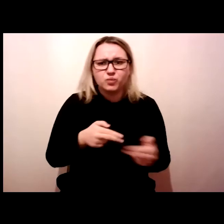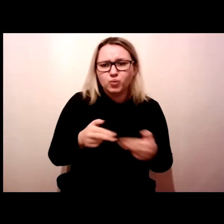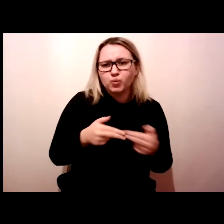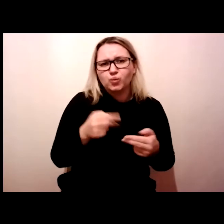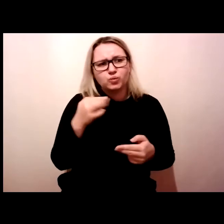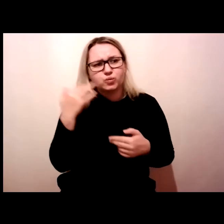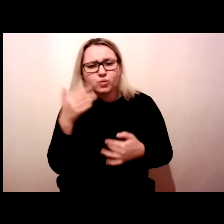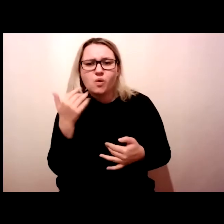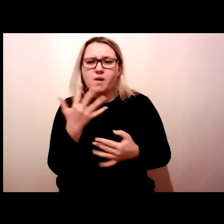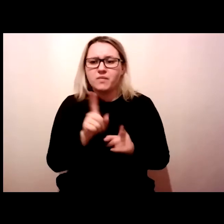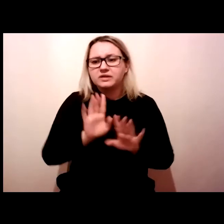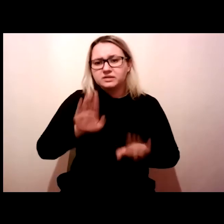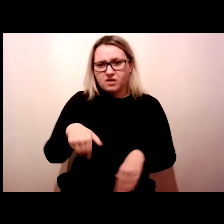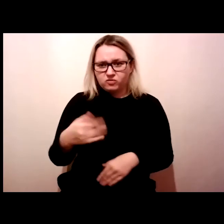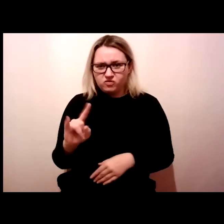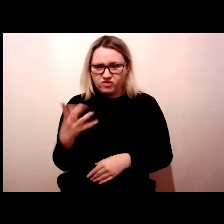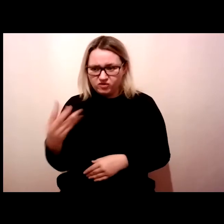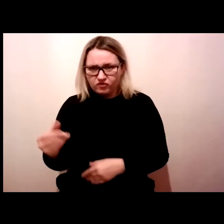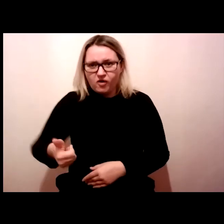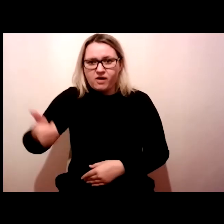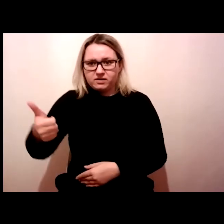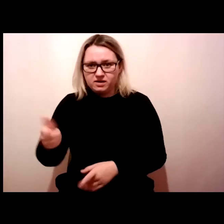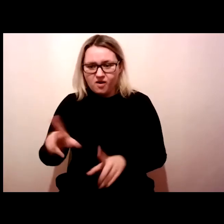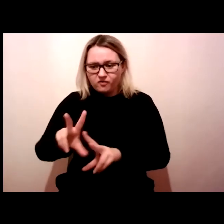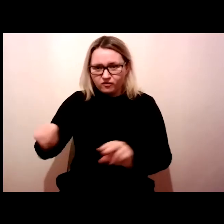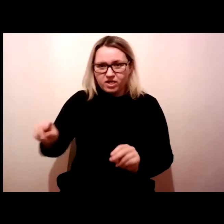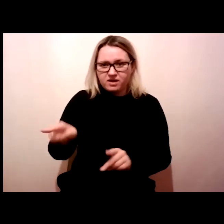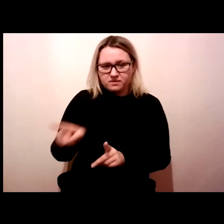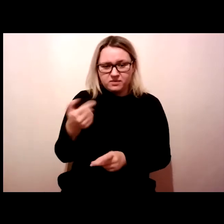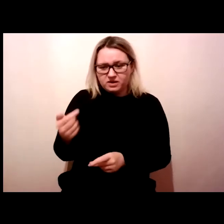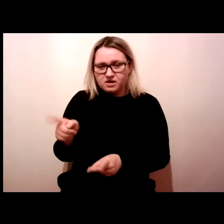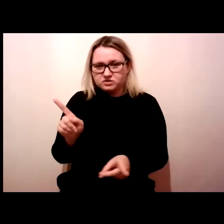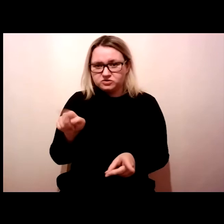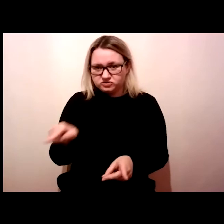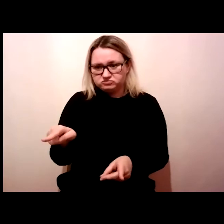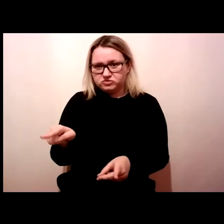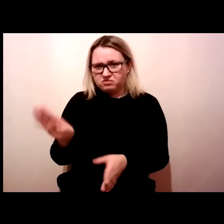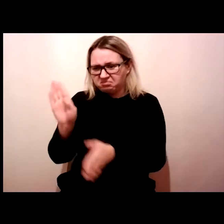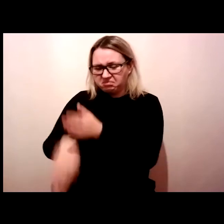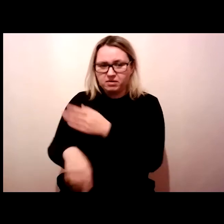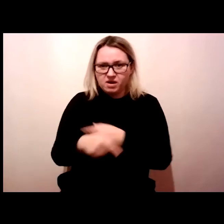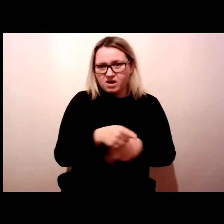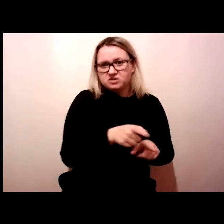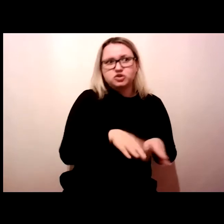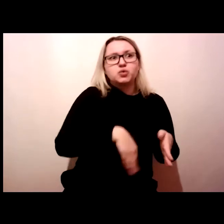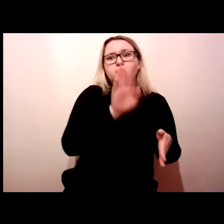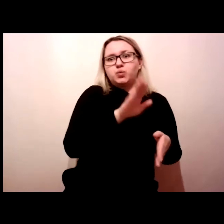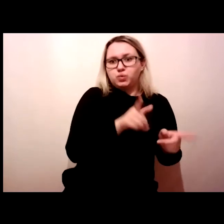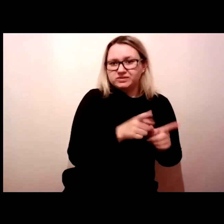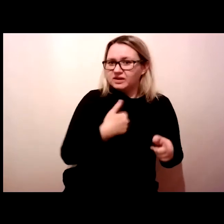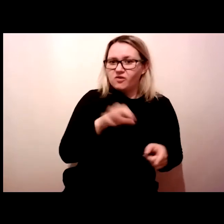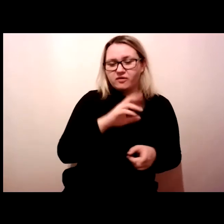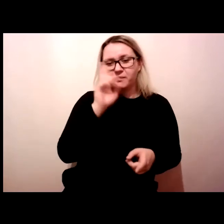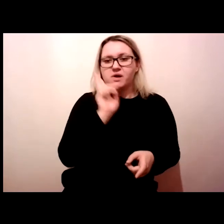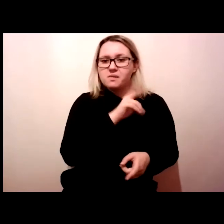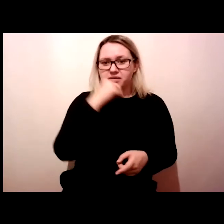your child. Your negu tavo negative vaiko gerovė ir opinion laimė. is more Tai important than your child's sudėtinga dėl happiness. tėvų kažką It is really